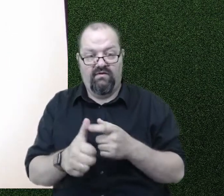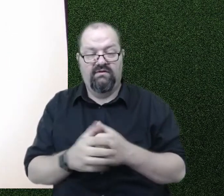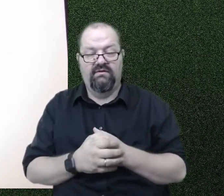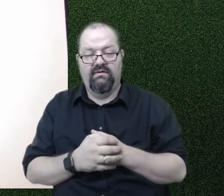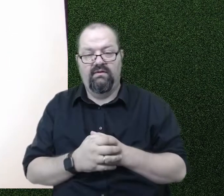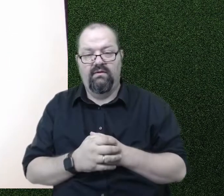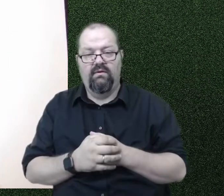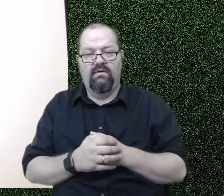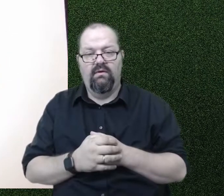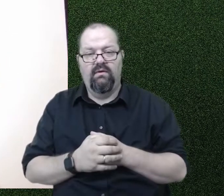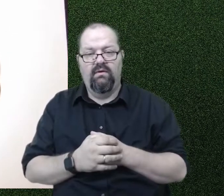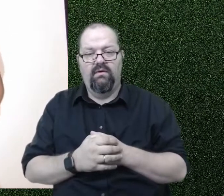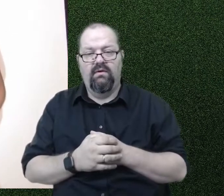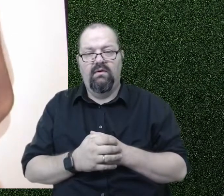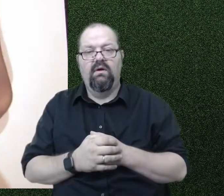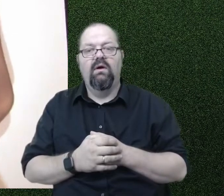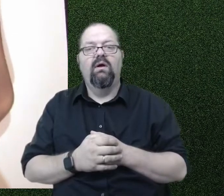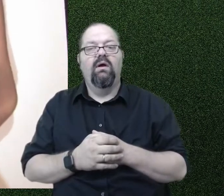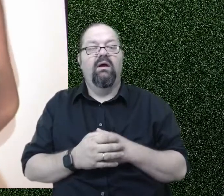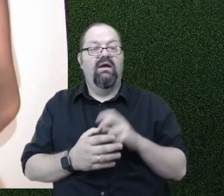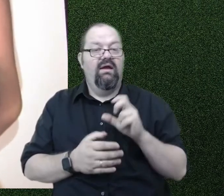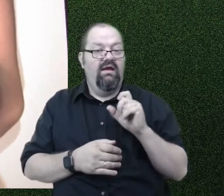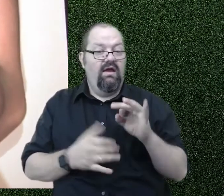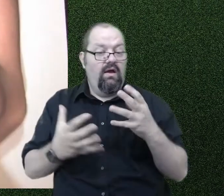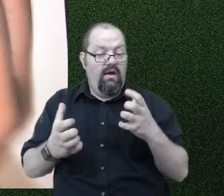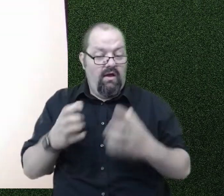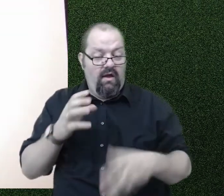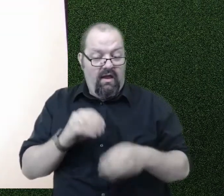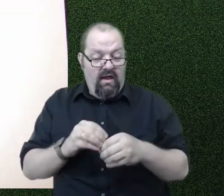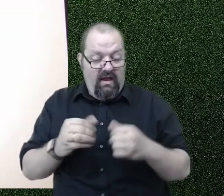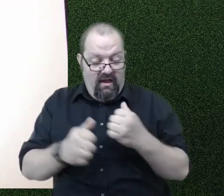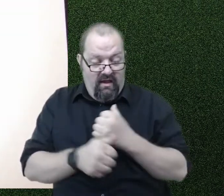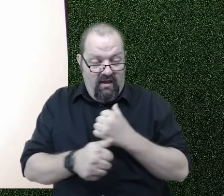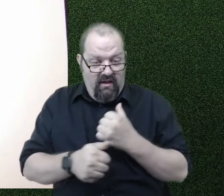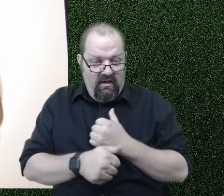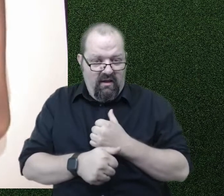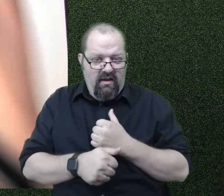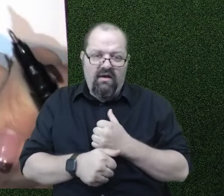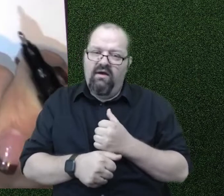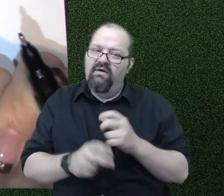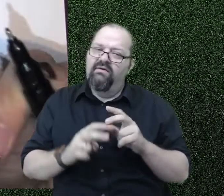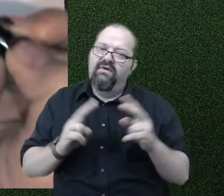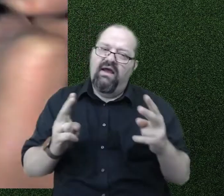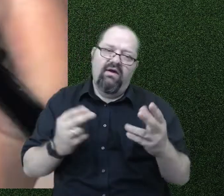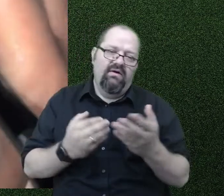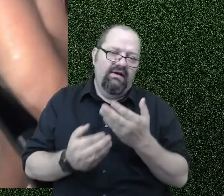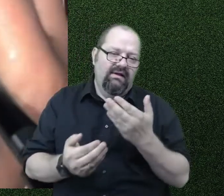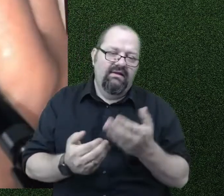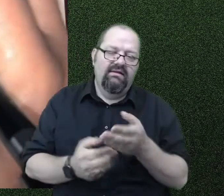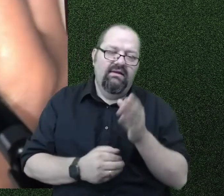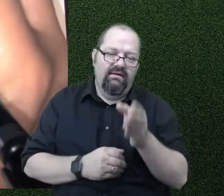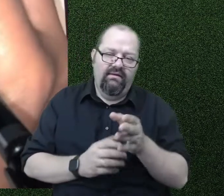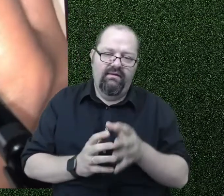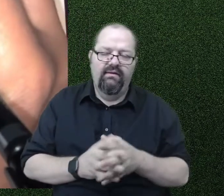If I want to add vectors algebraically, it's actually very, very easy.